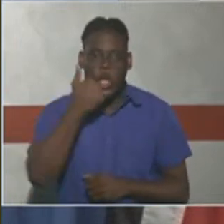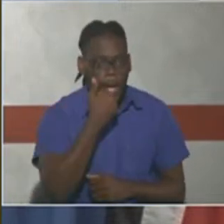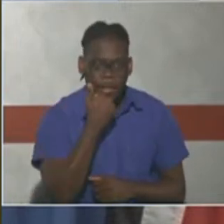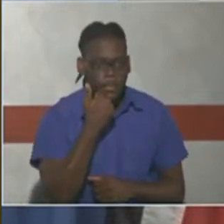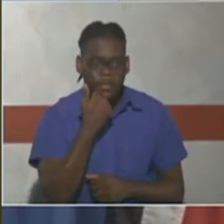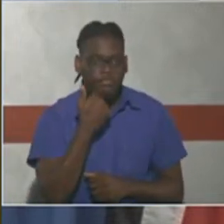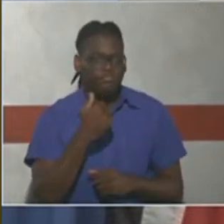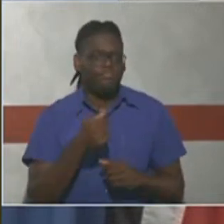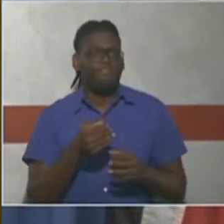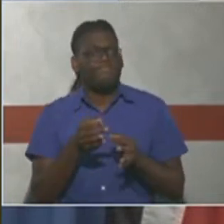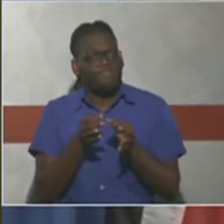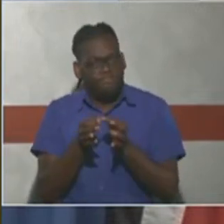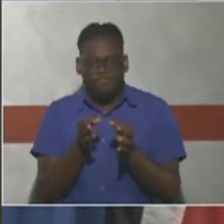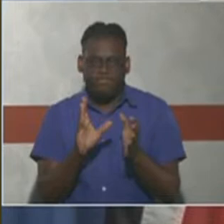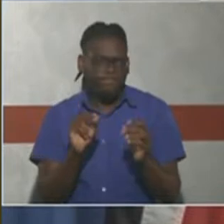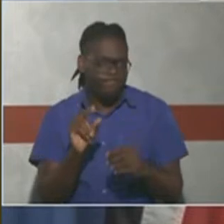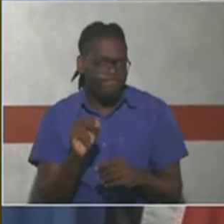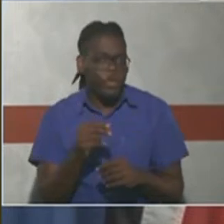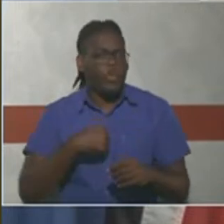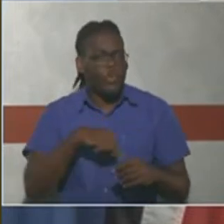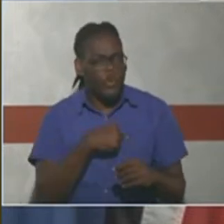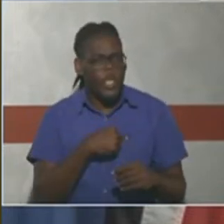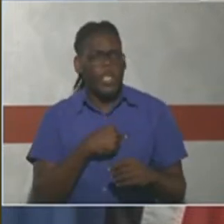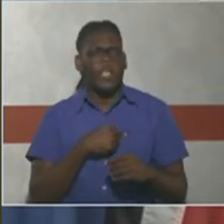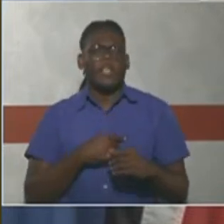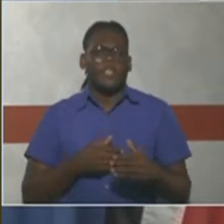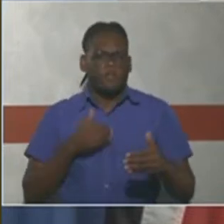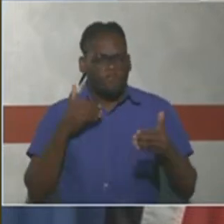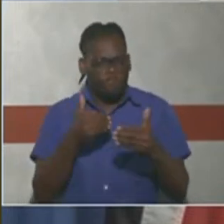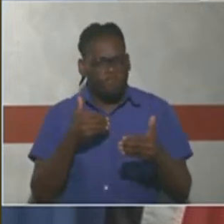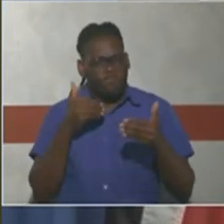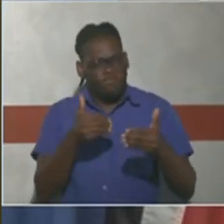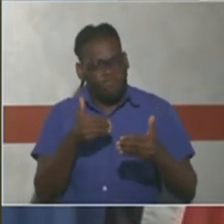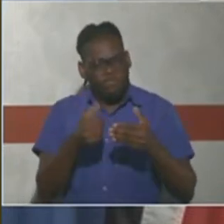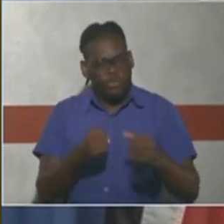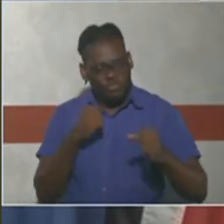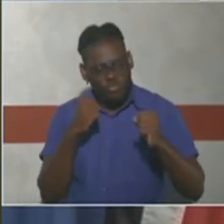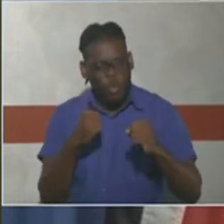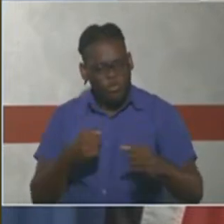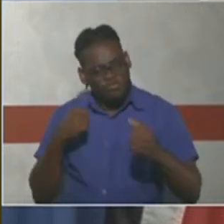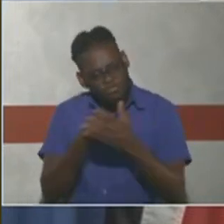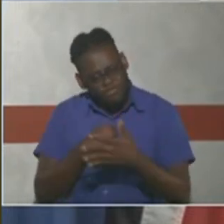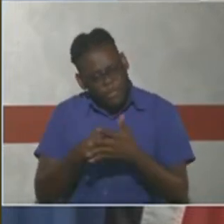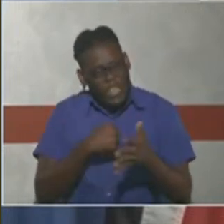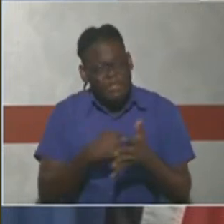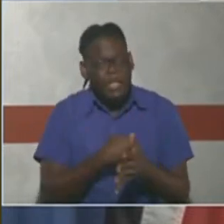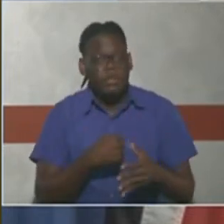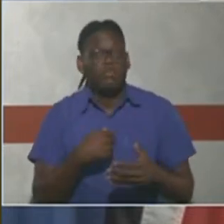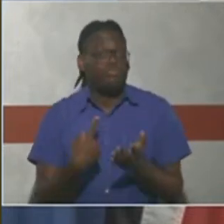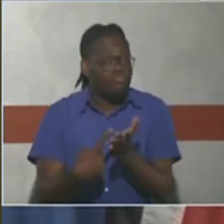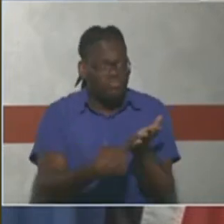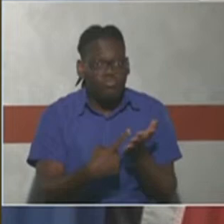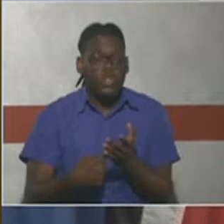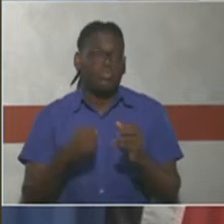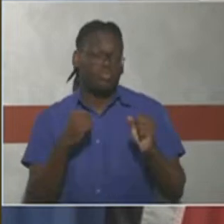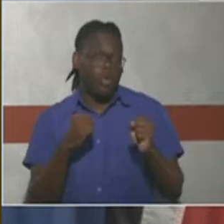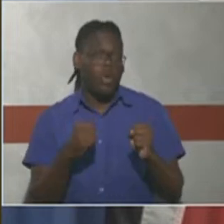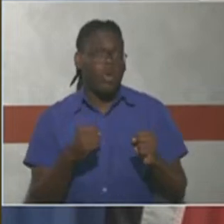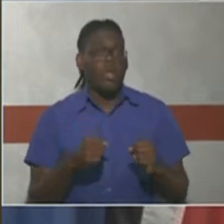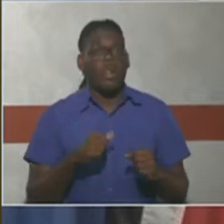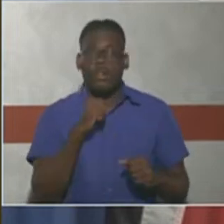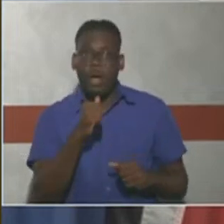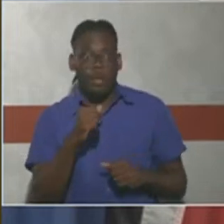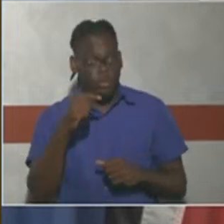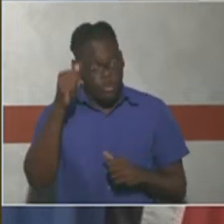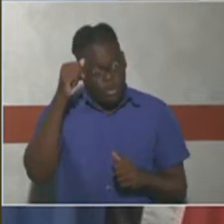that kind of investment, because we've seen the benefit of it, and we've also seen the benefits or the loss of benefits